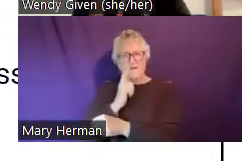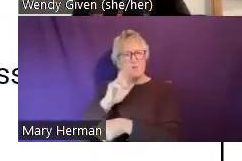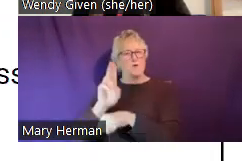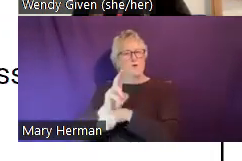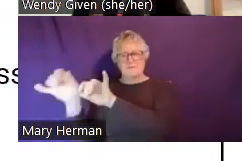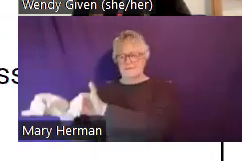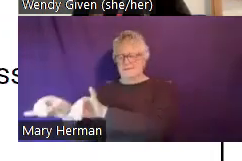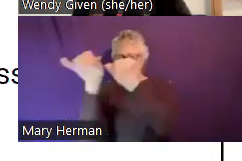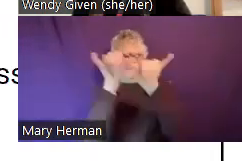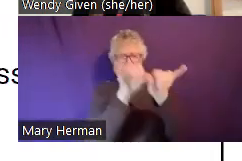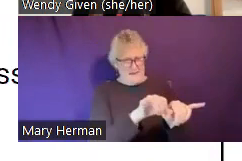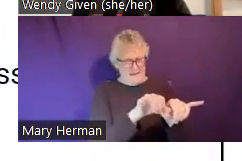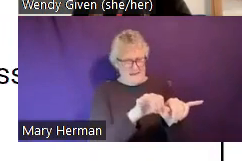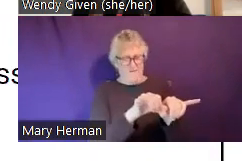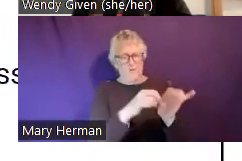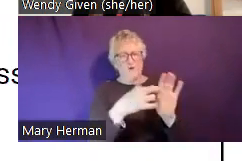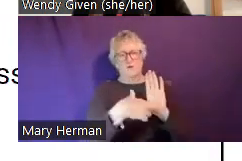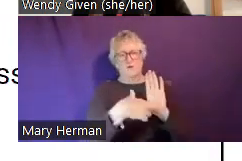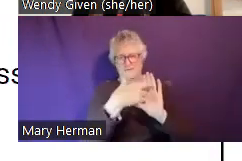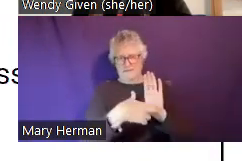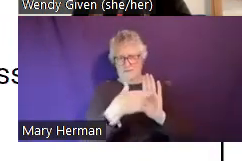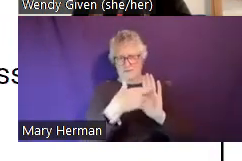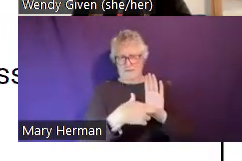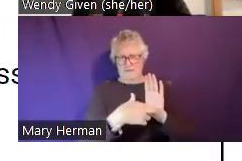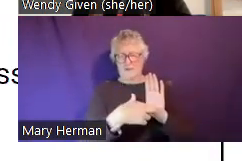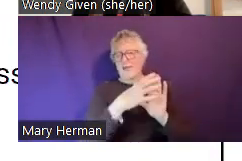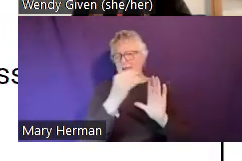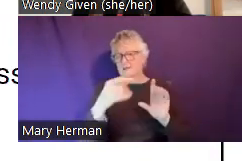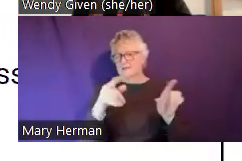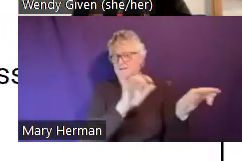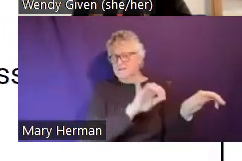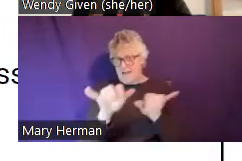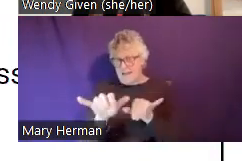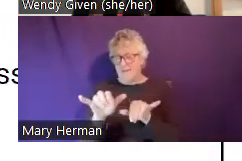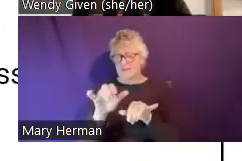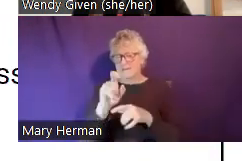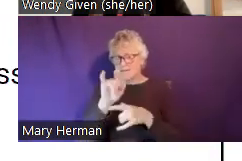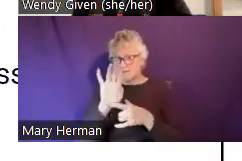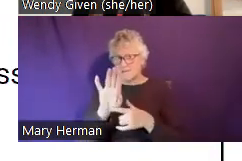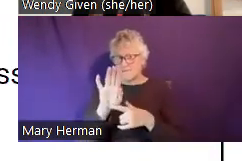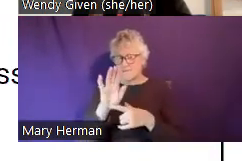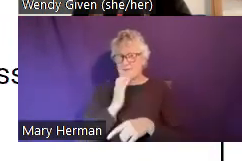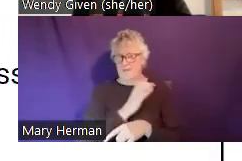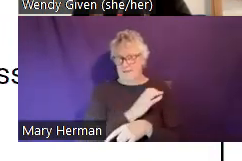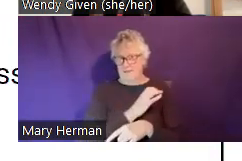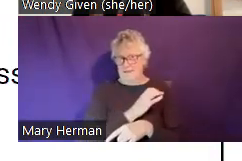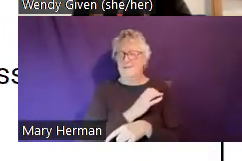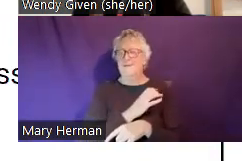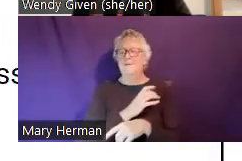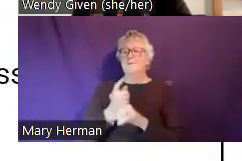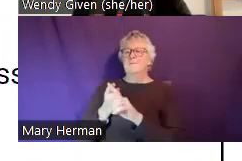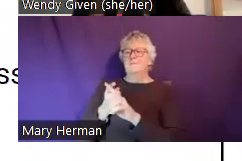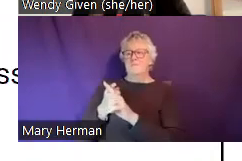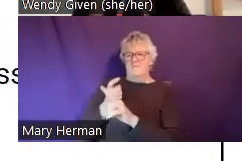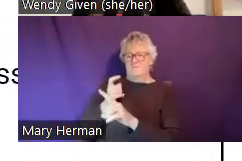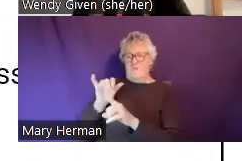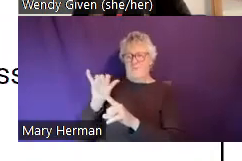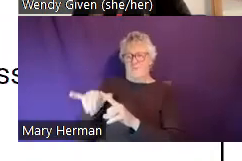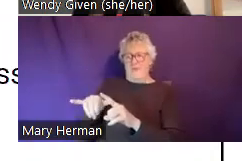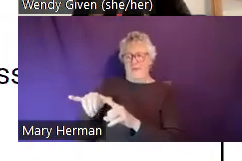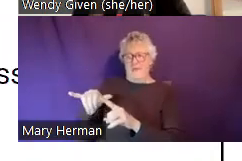that the subcommittee is also going to use. And then from that group of